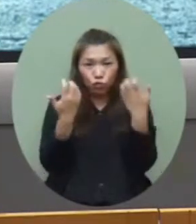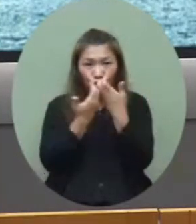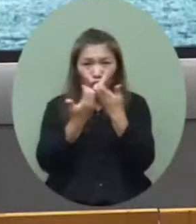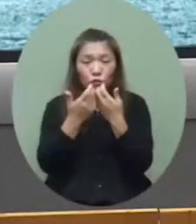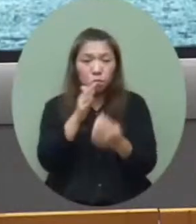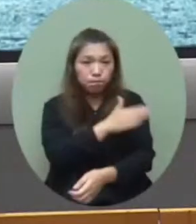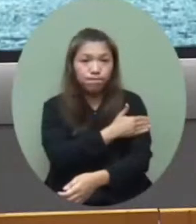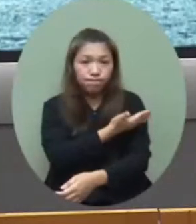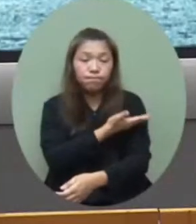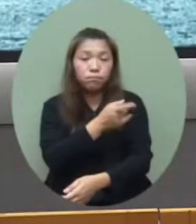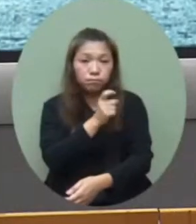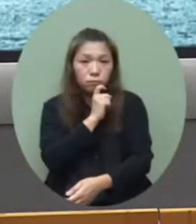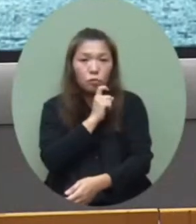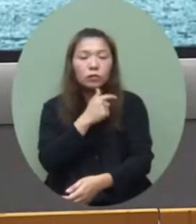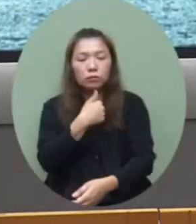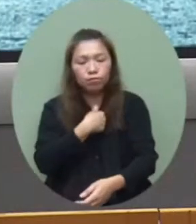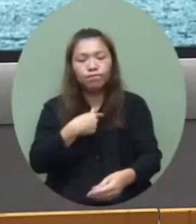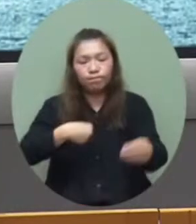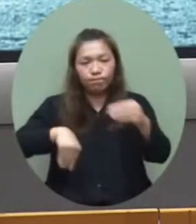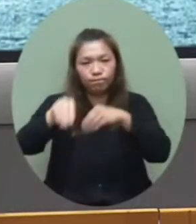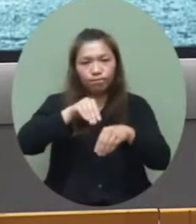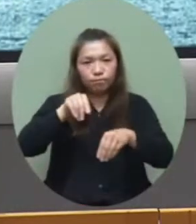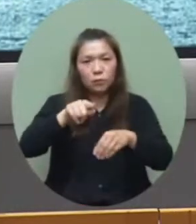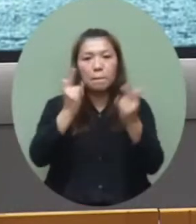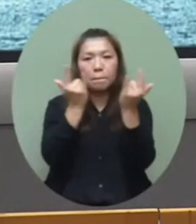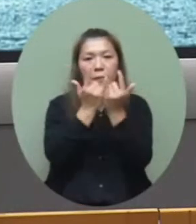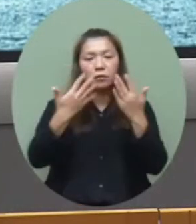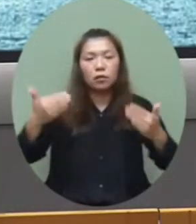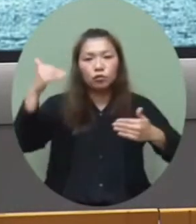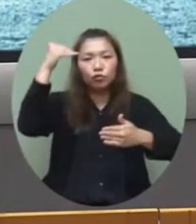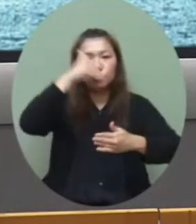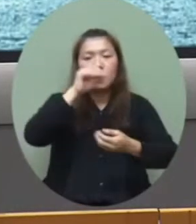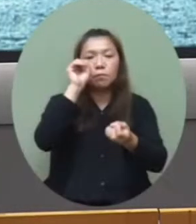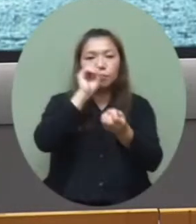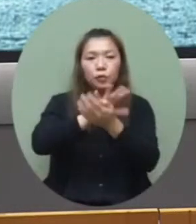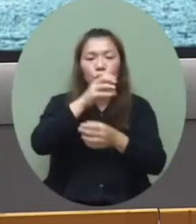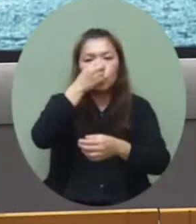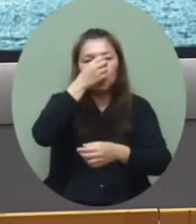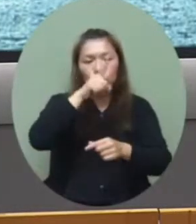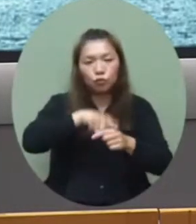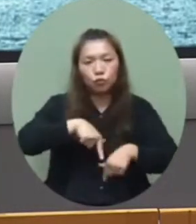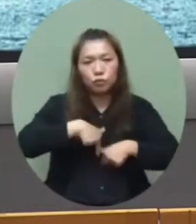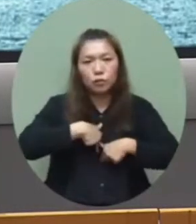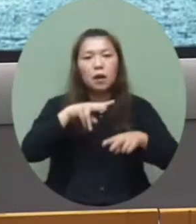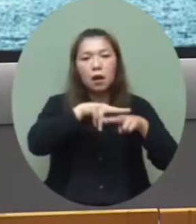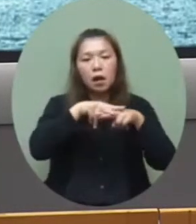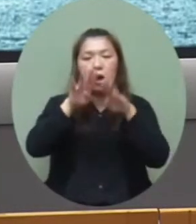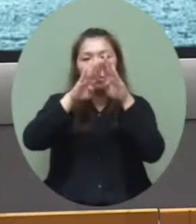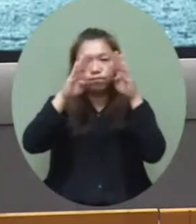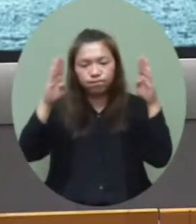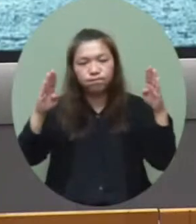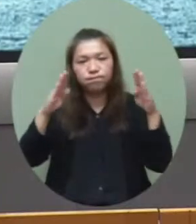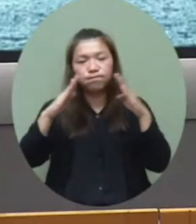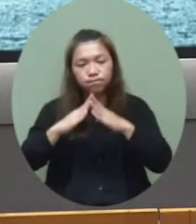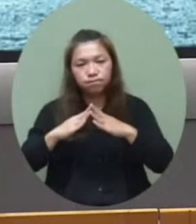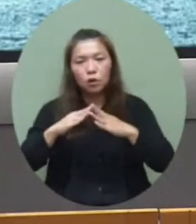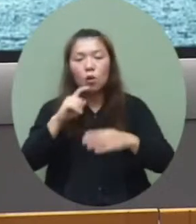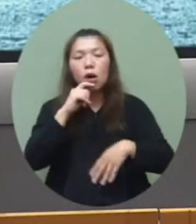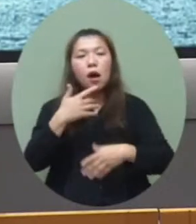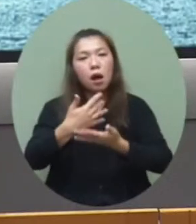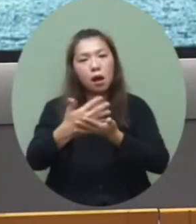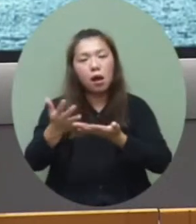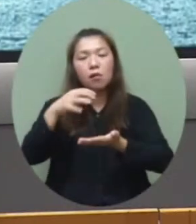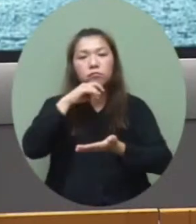If necessary, we are going to deploy a certain number of staff members to the North Atlanta Hospital Hong Kong